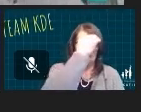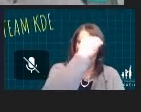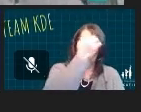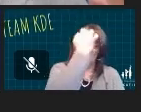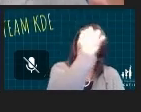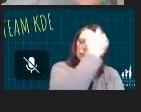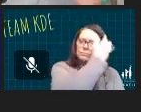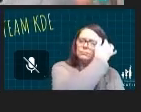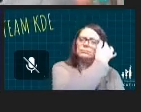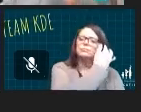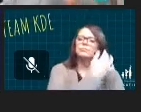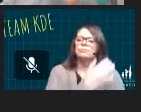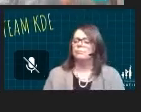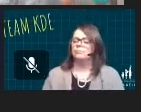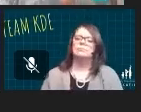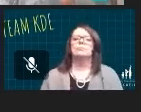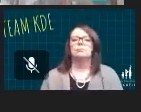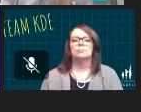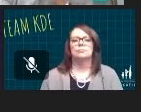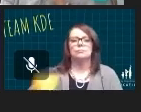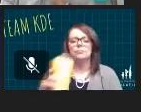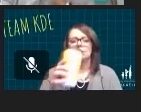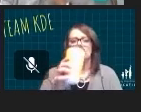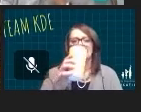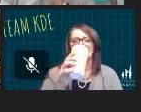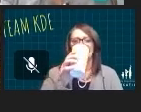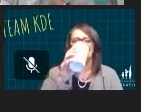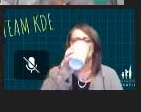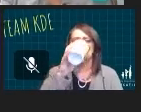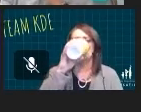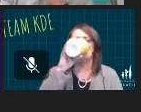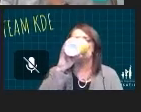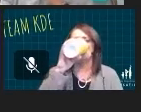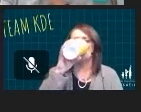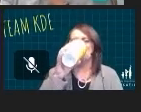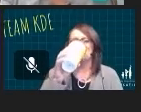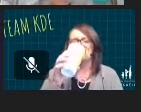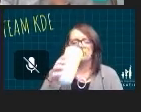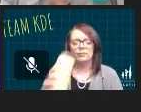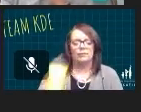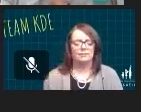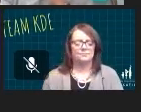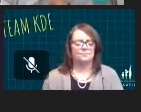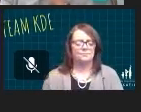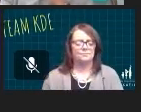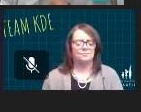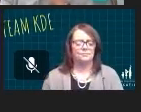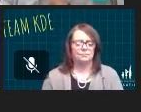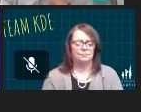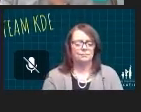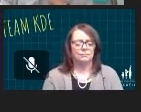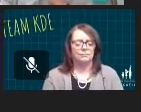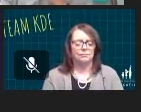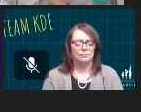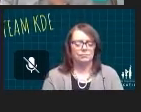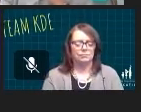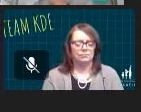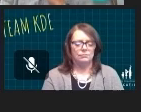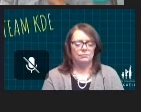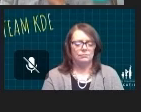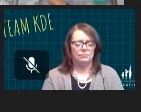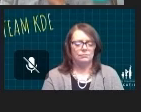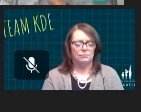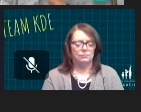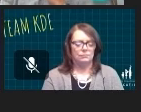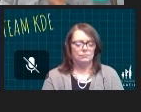analysis document would be links to additional tools and resources. We know there are numerous resources out there to help guide you in